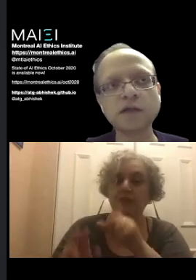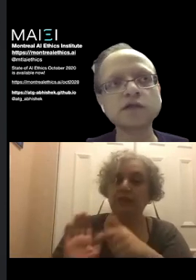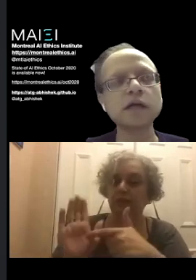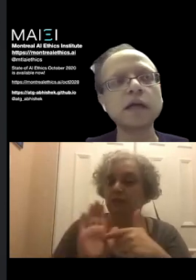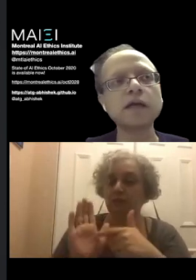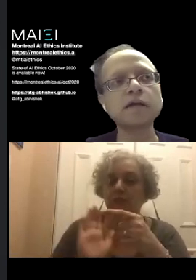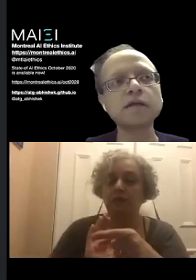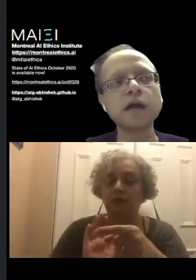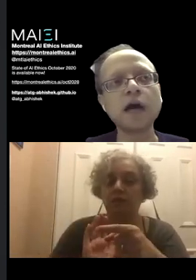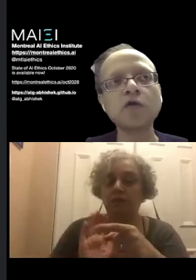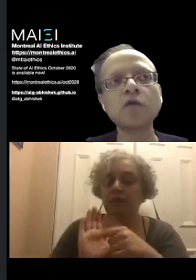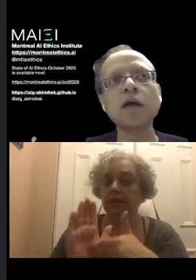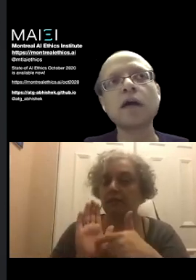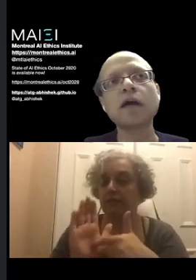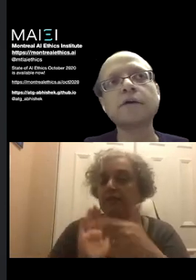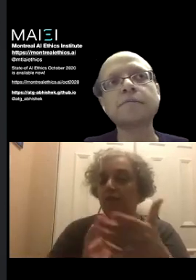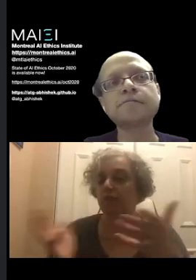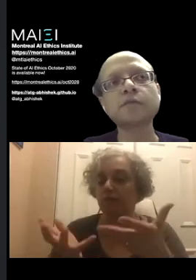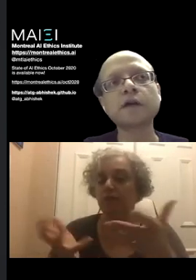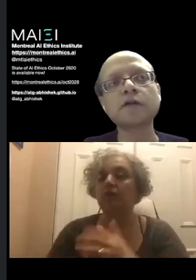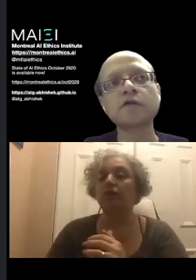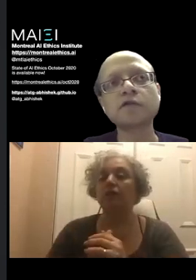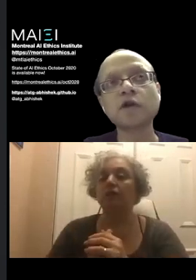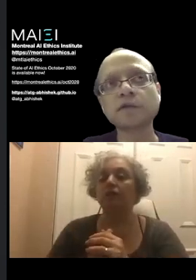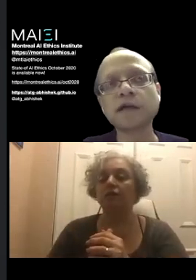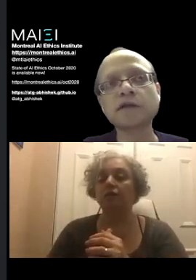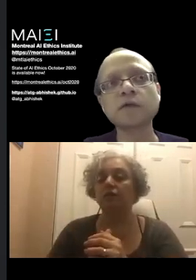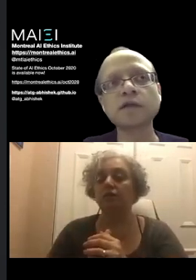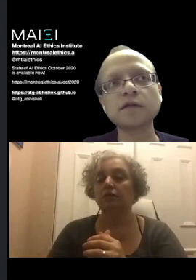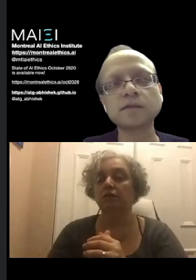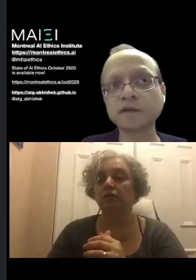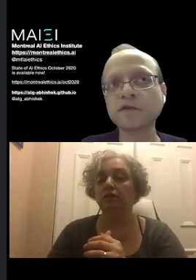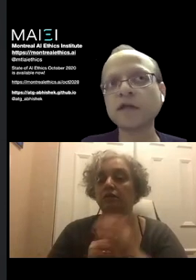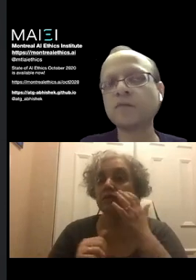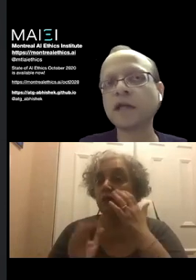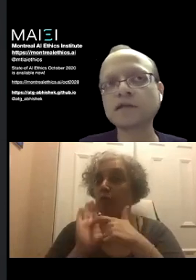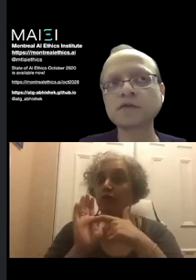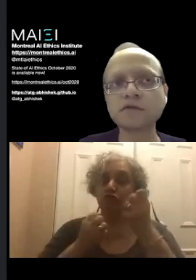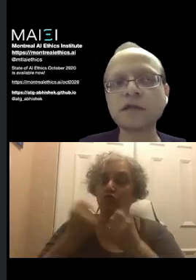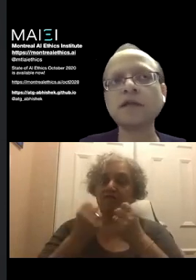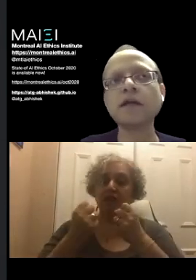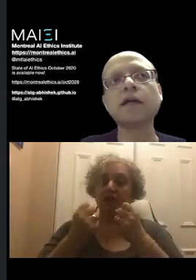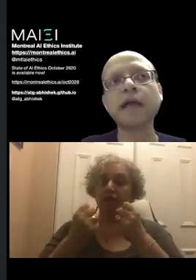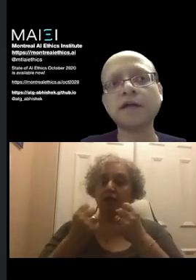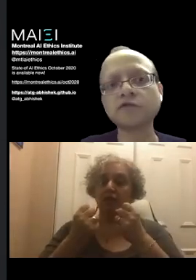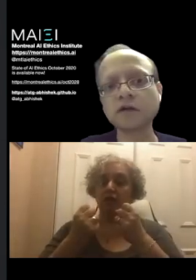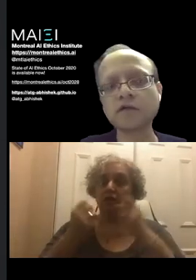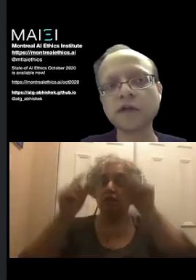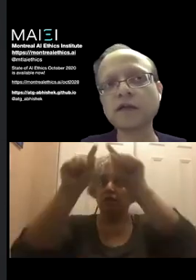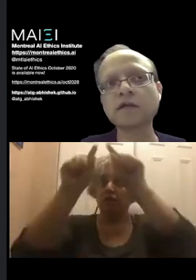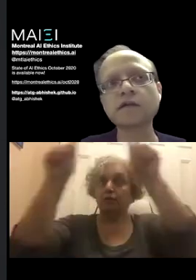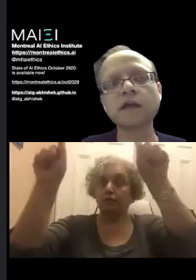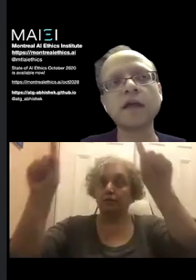this situation is how you know, stop signs with specifically placed graffiti can